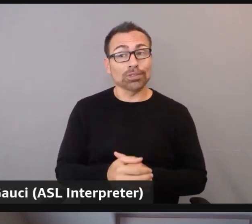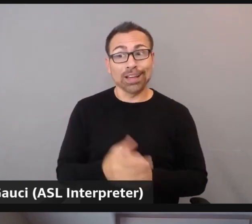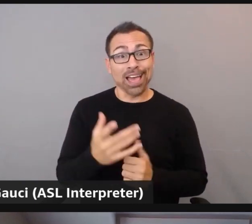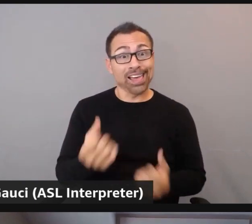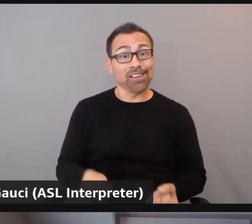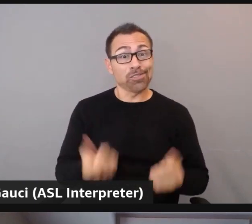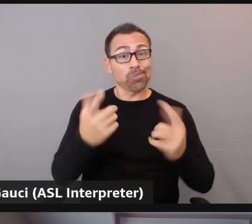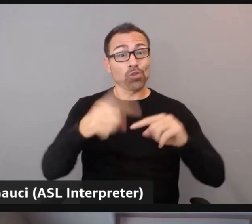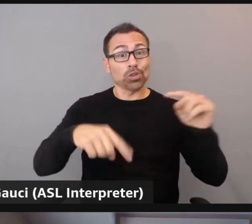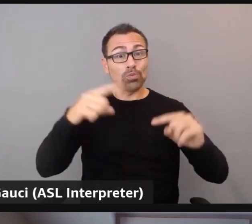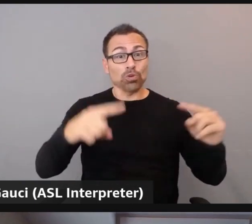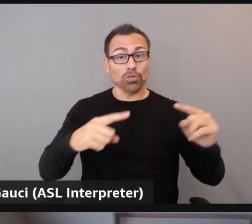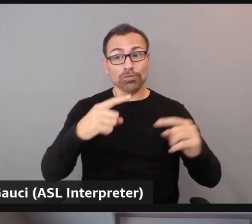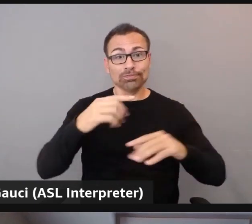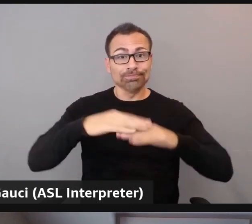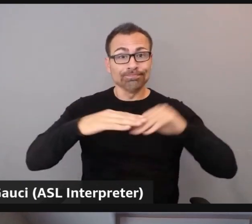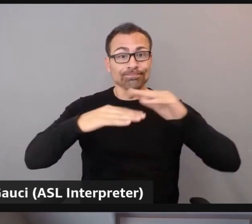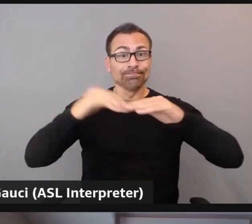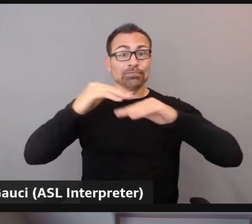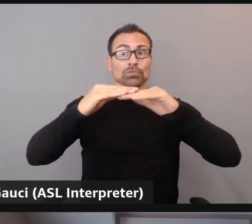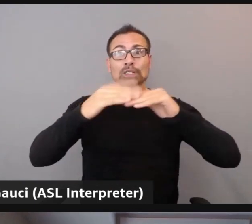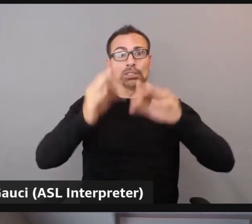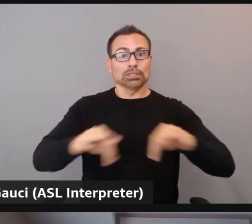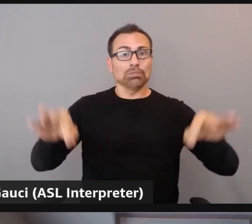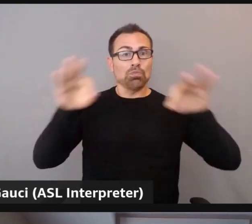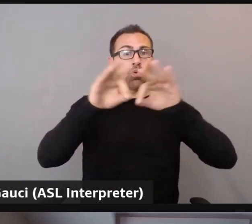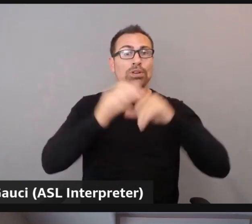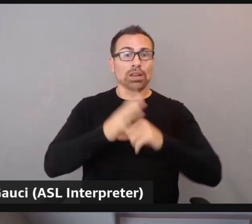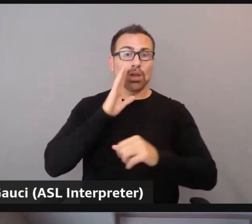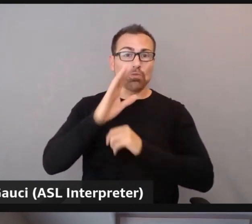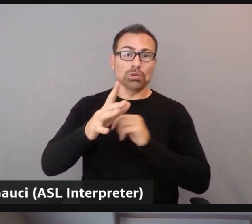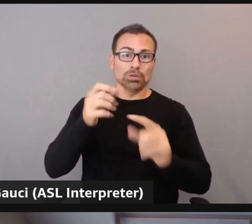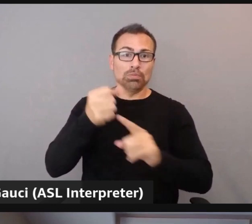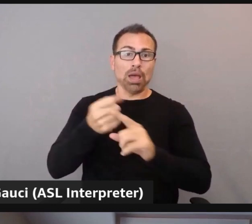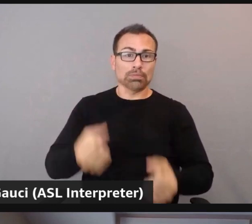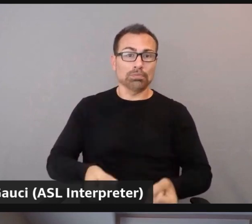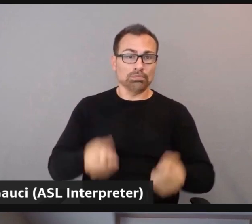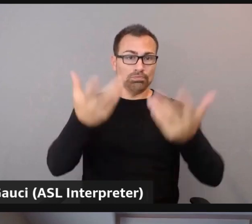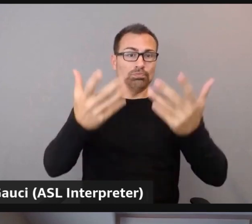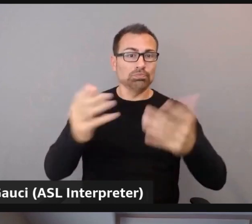be a big game changer for a lot of organizations.